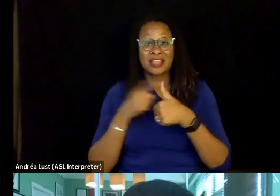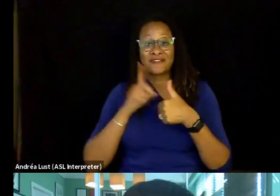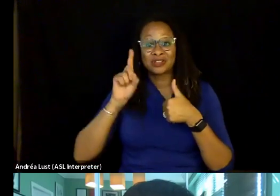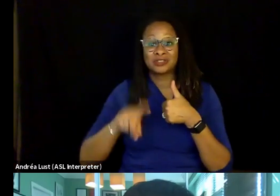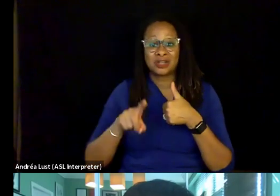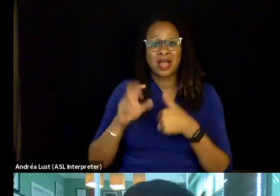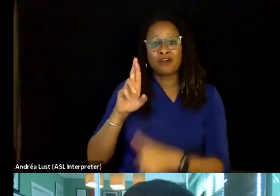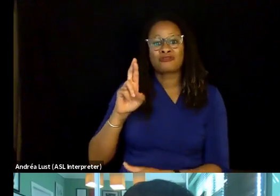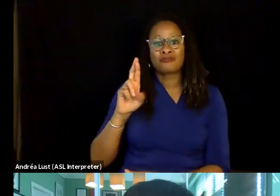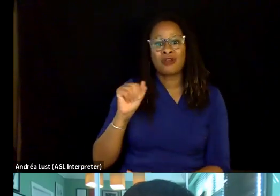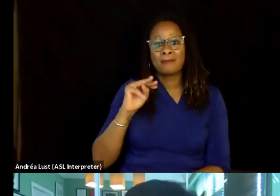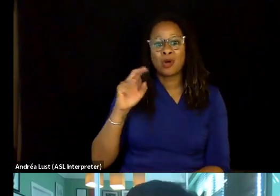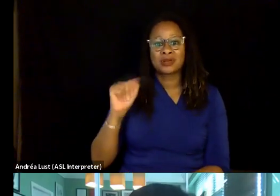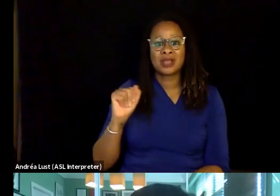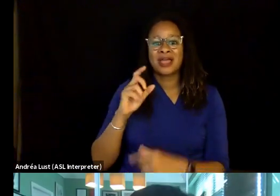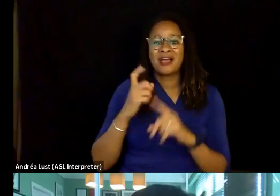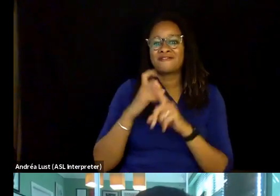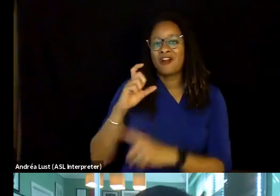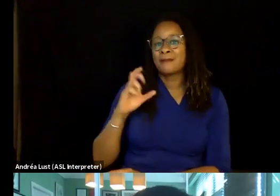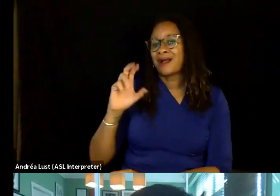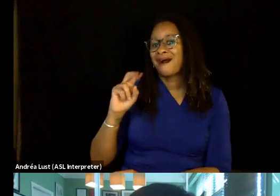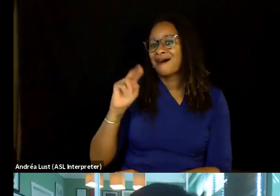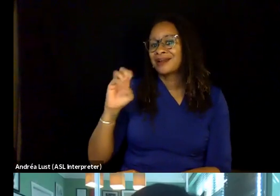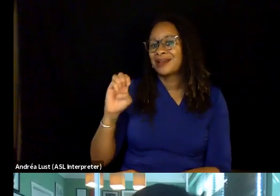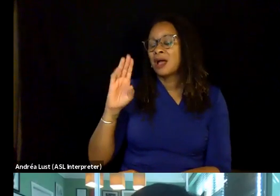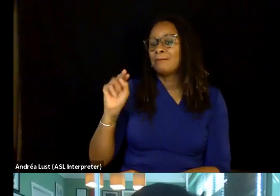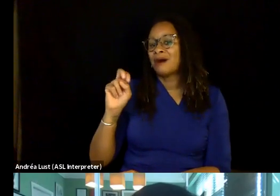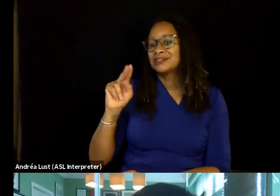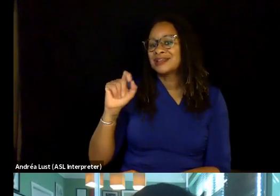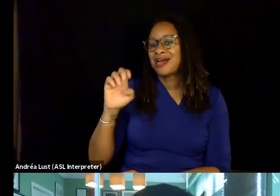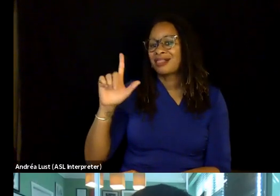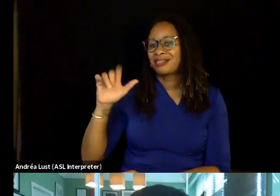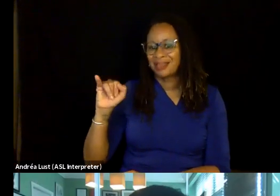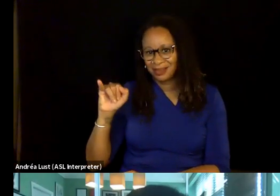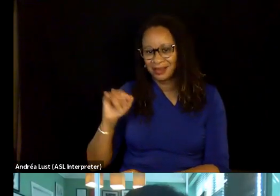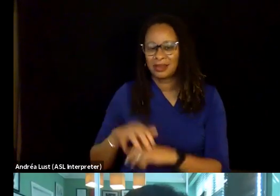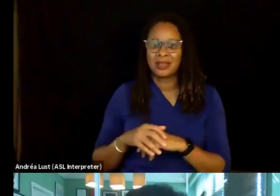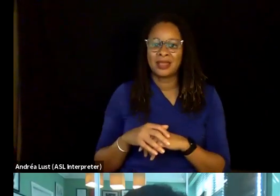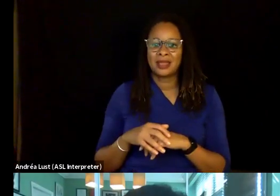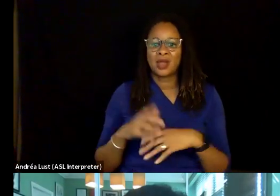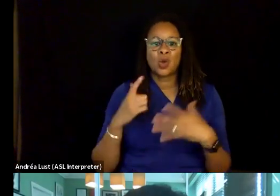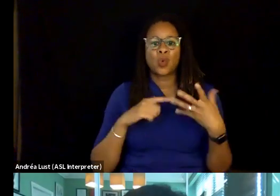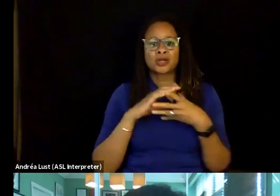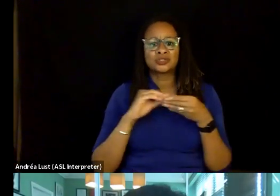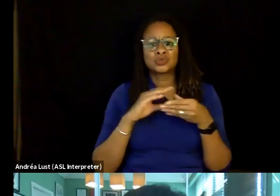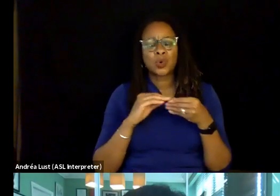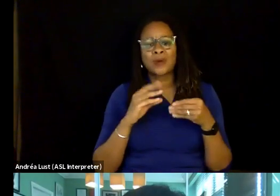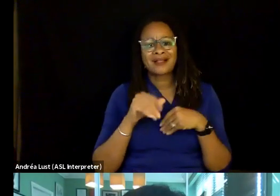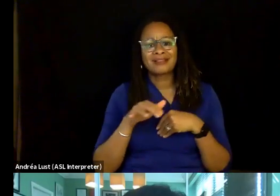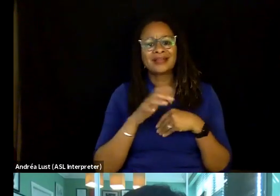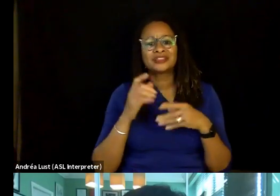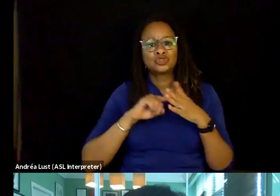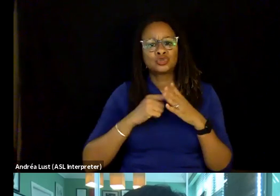is for Ramona from Connie Bottinelli. And what she says is, what storyline did you start with before